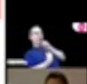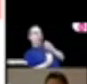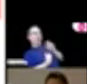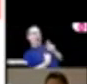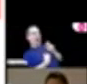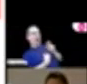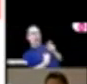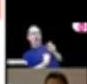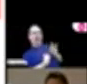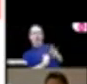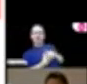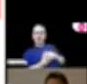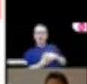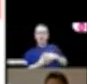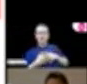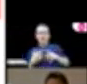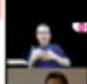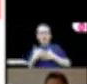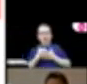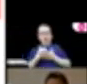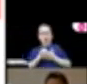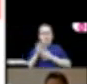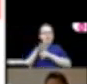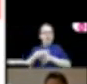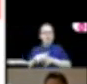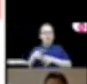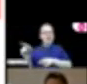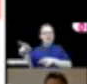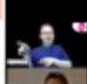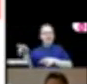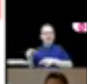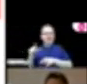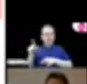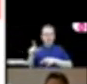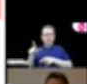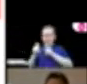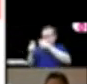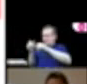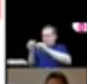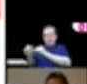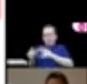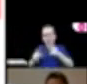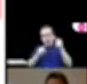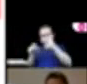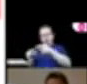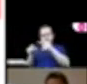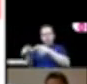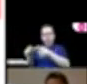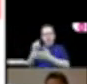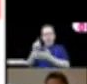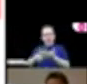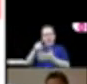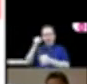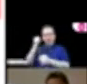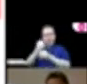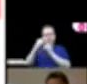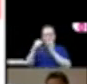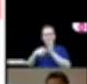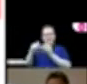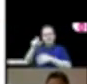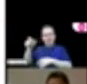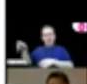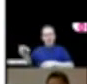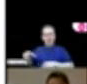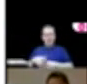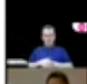homophobic countries that are ill-treating people and are persecuting them. And on my next